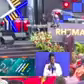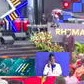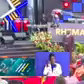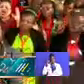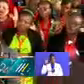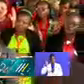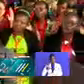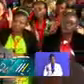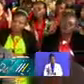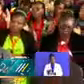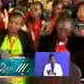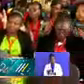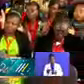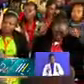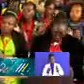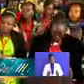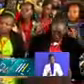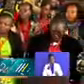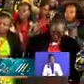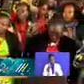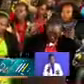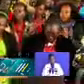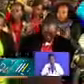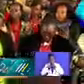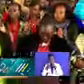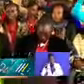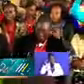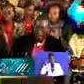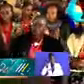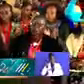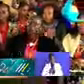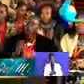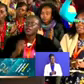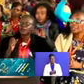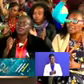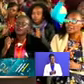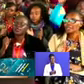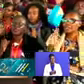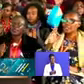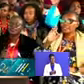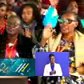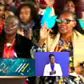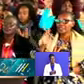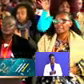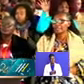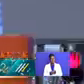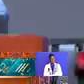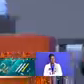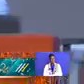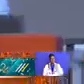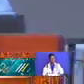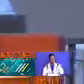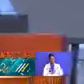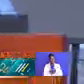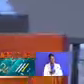the limitation somebody say break the limit